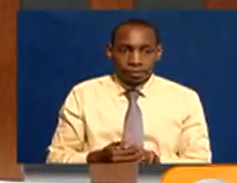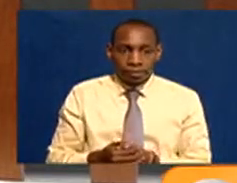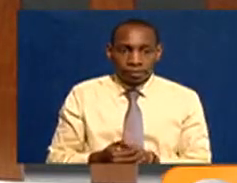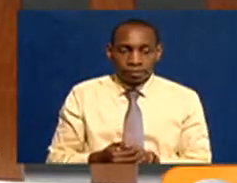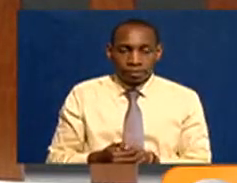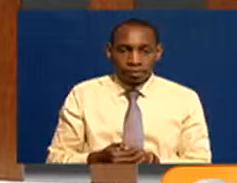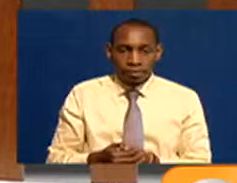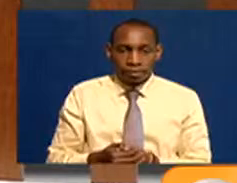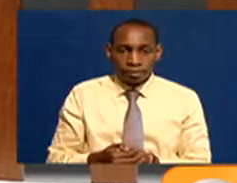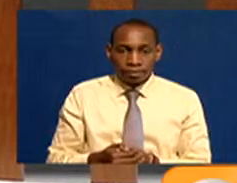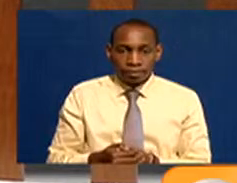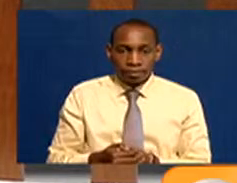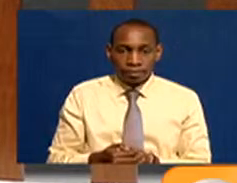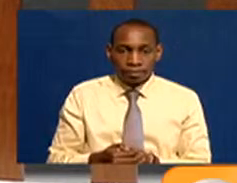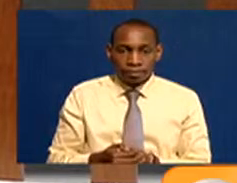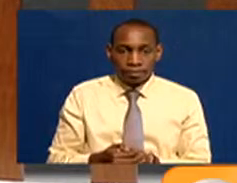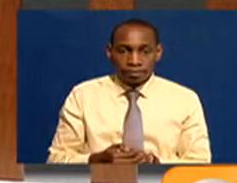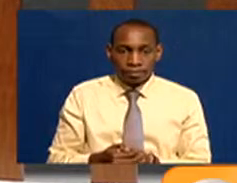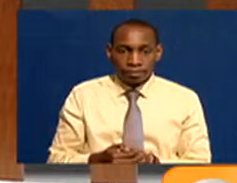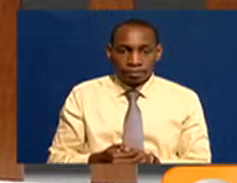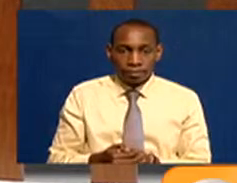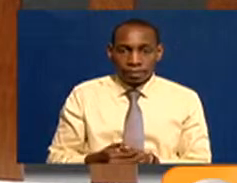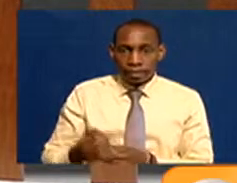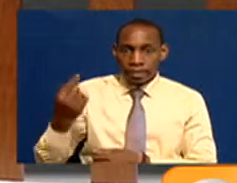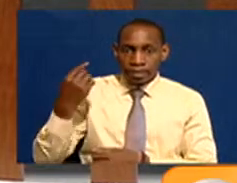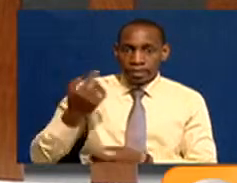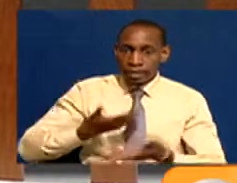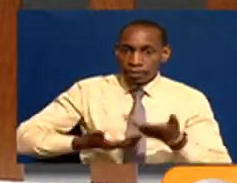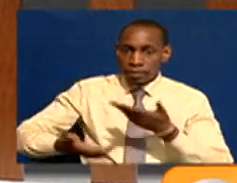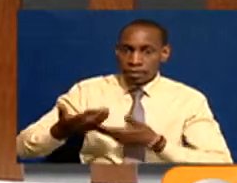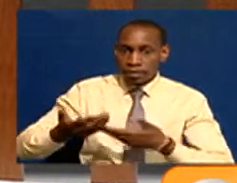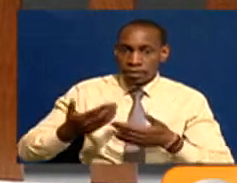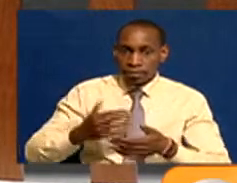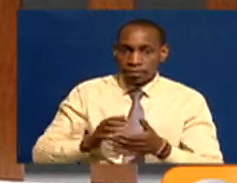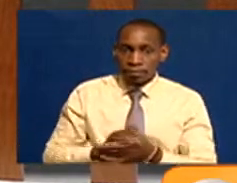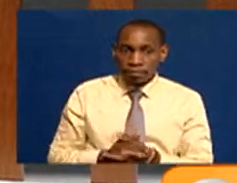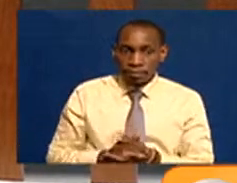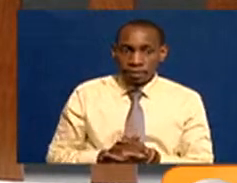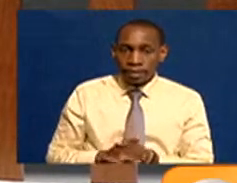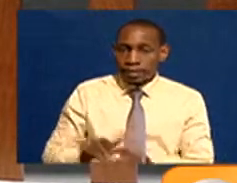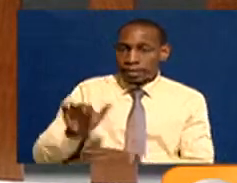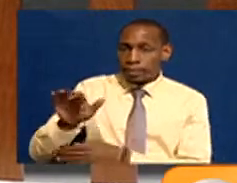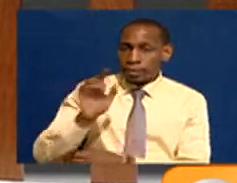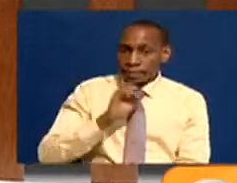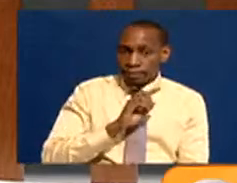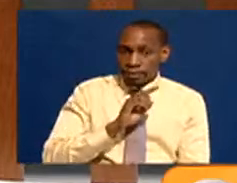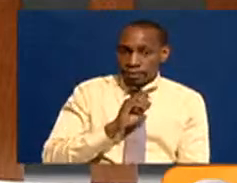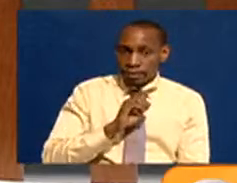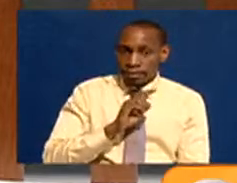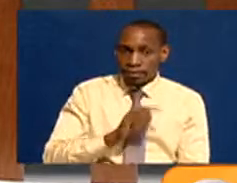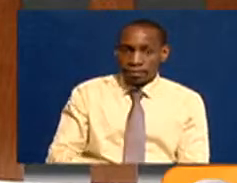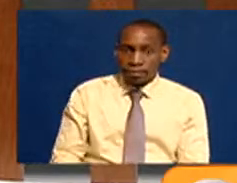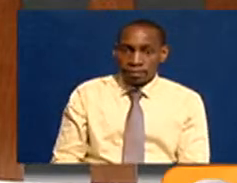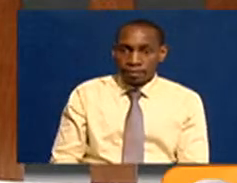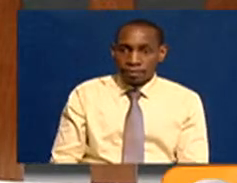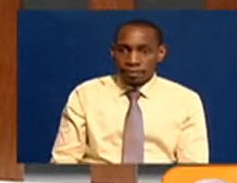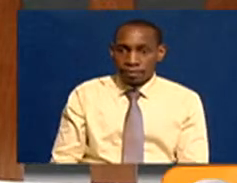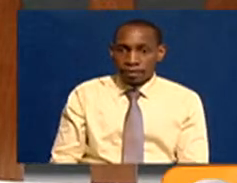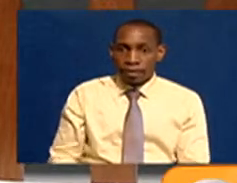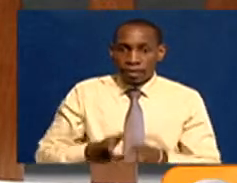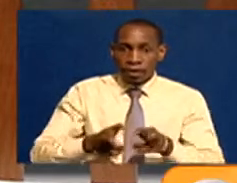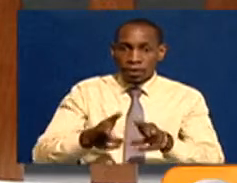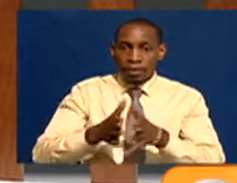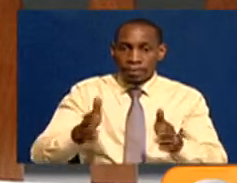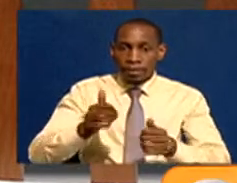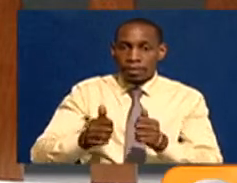this. We're out there. You know, yesterday I was having a conversation with the president and we're asking, which highway do we want